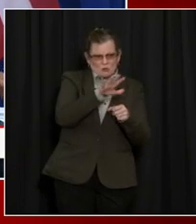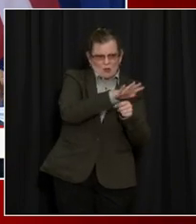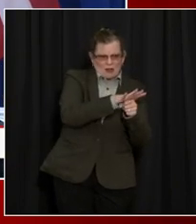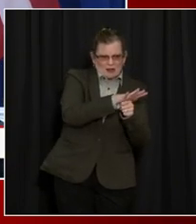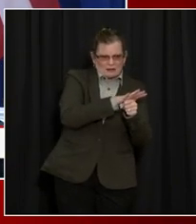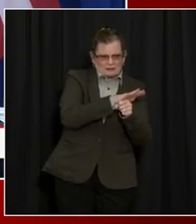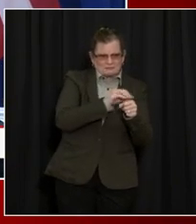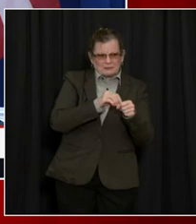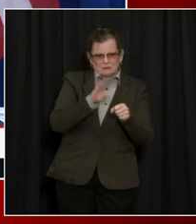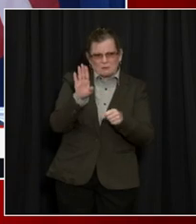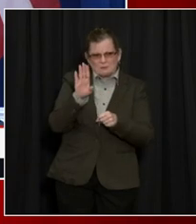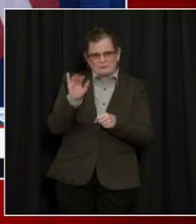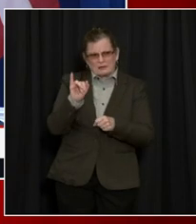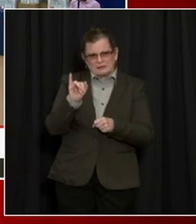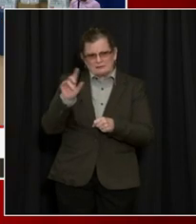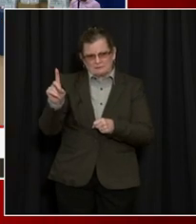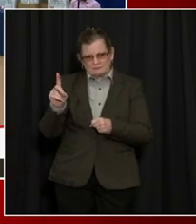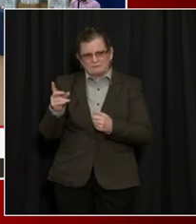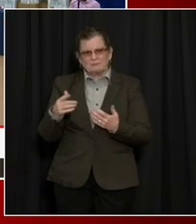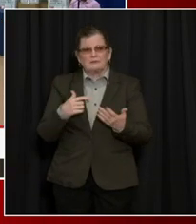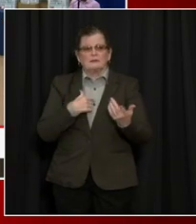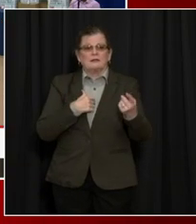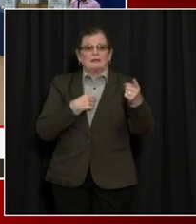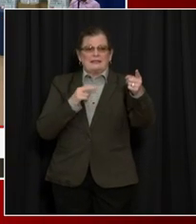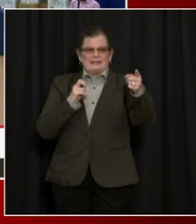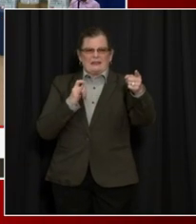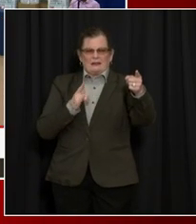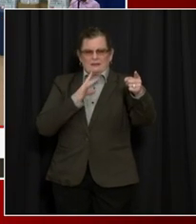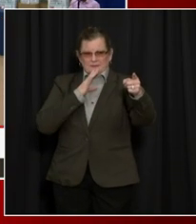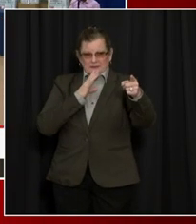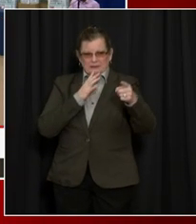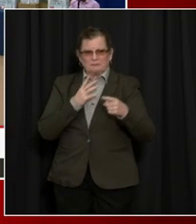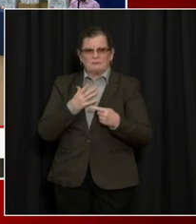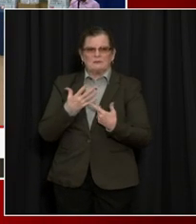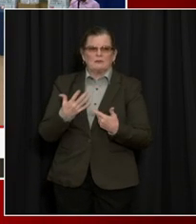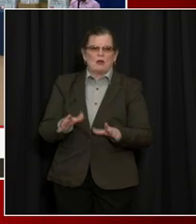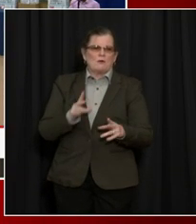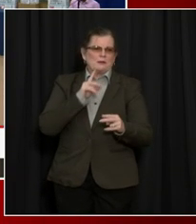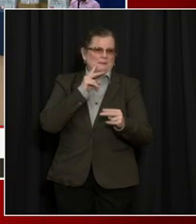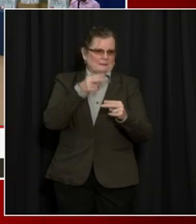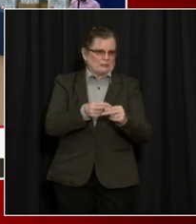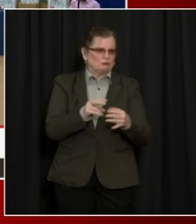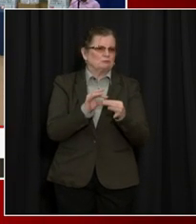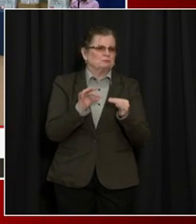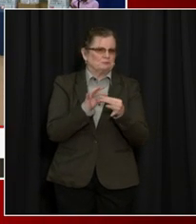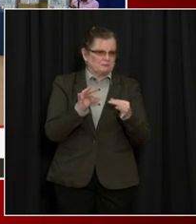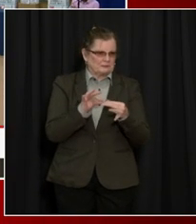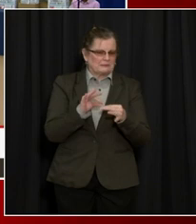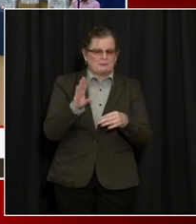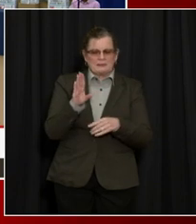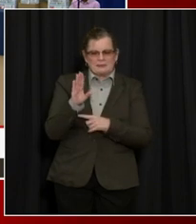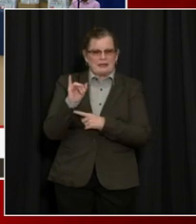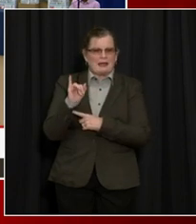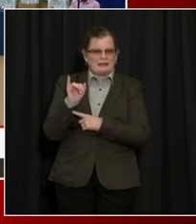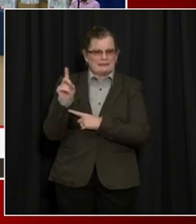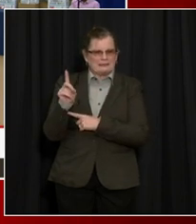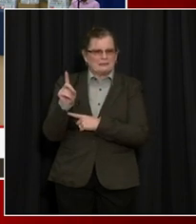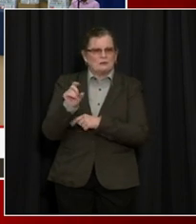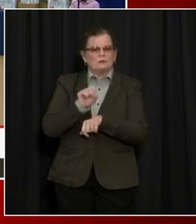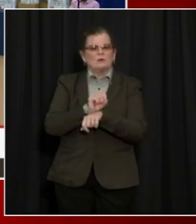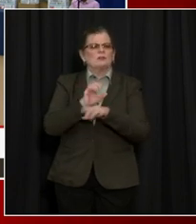Thank you very much, Mayor Bowser. As you mentioned earlier, the bids and the main streets have been working with your